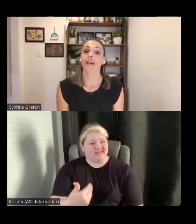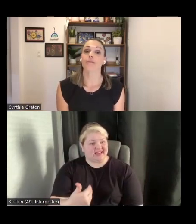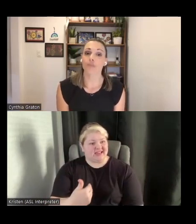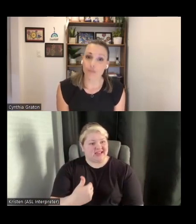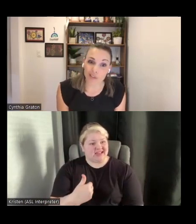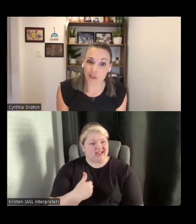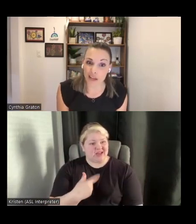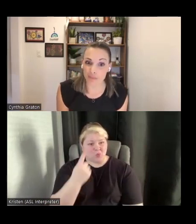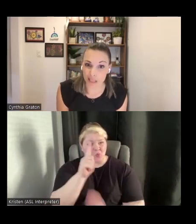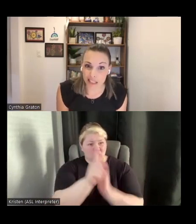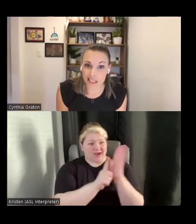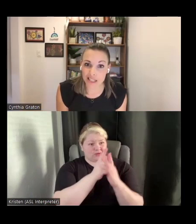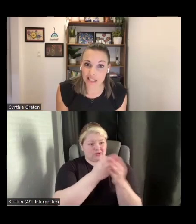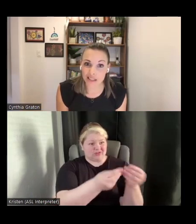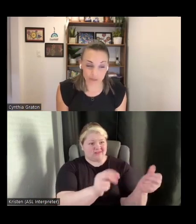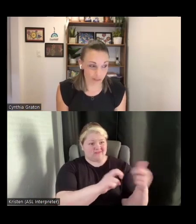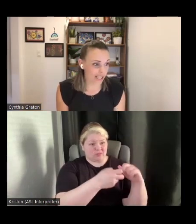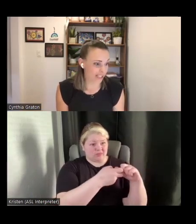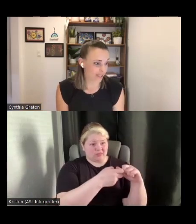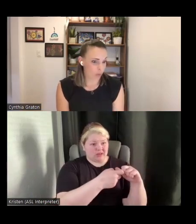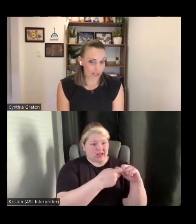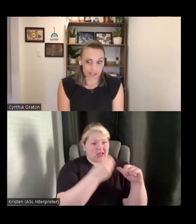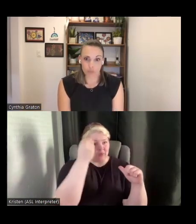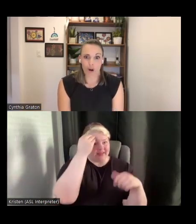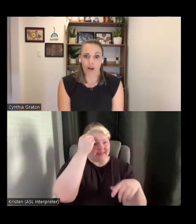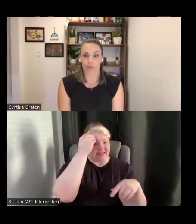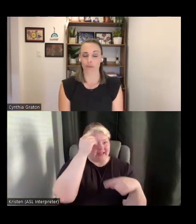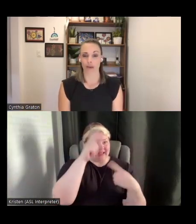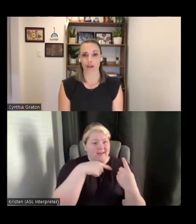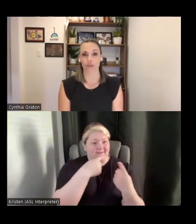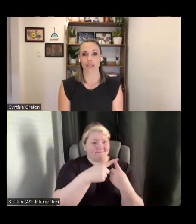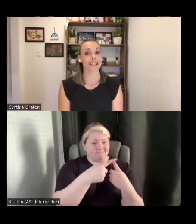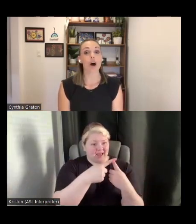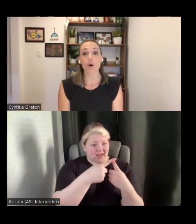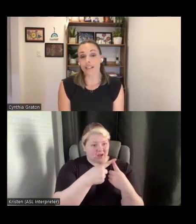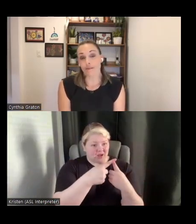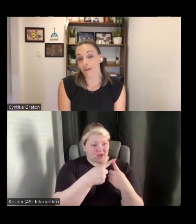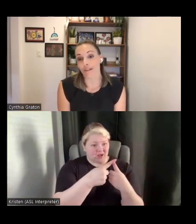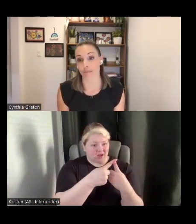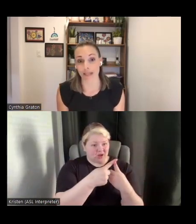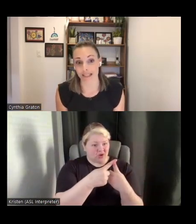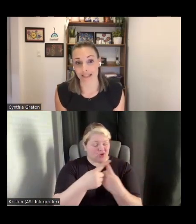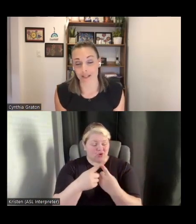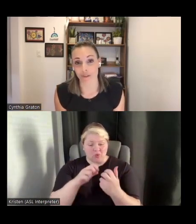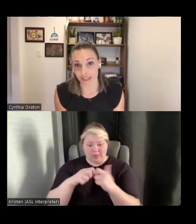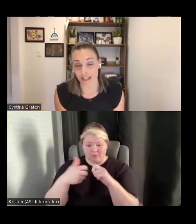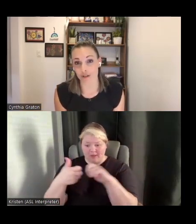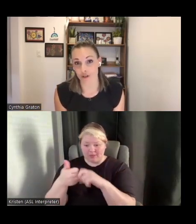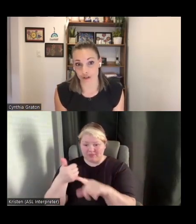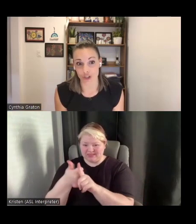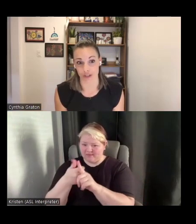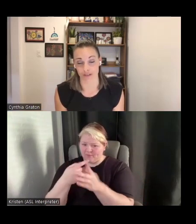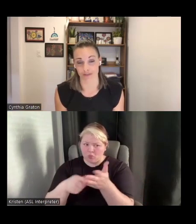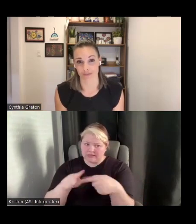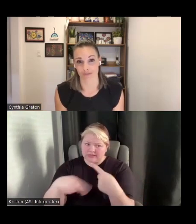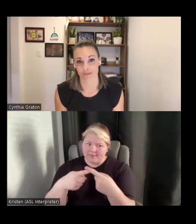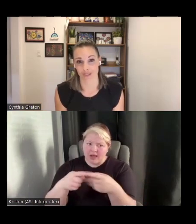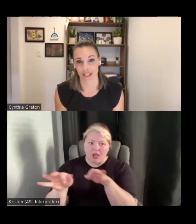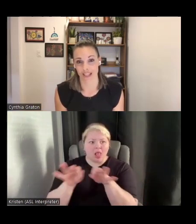spend 55 minutes defining what's the problem about and only 5 minutes finding the